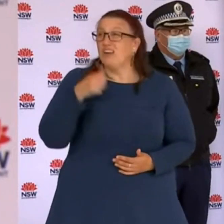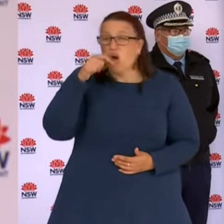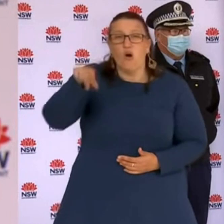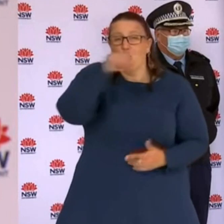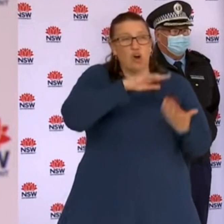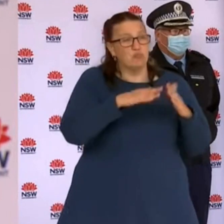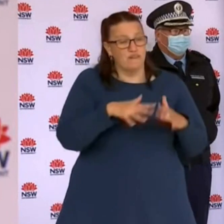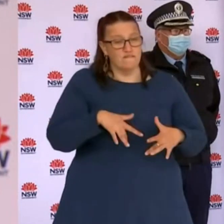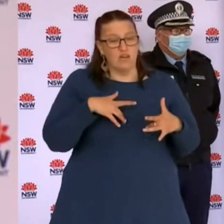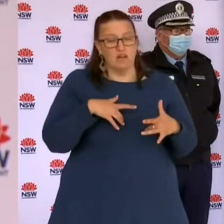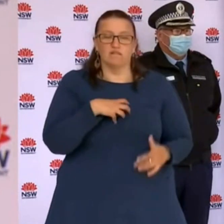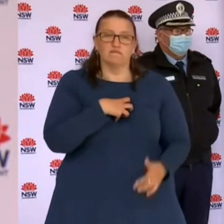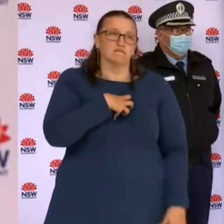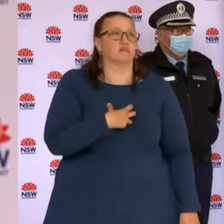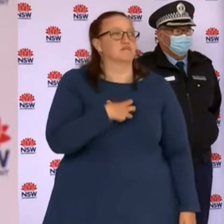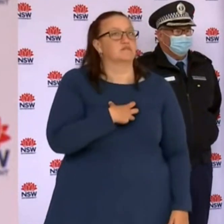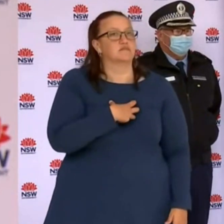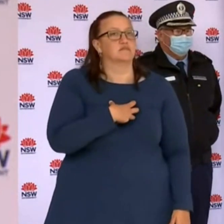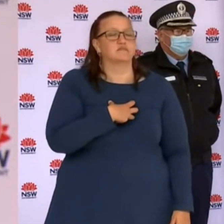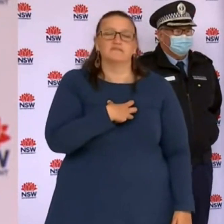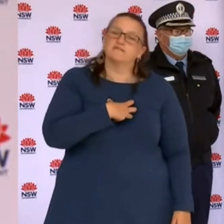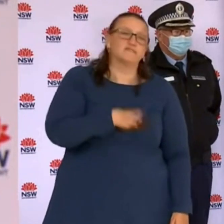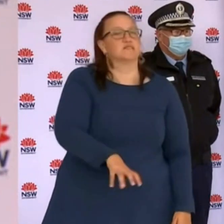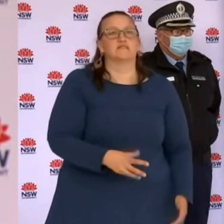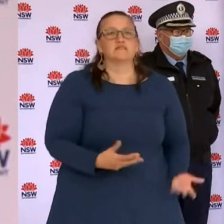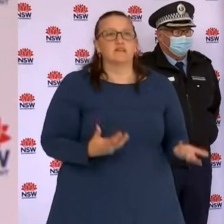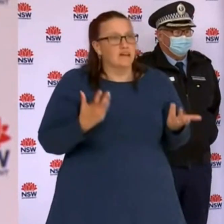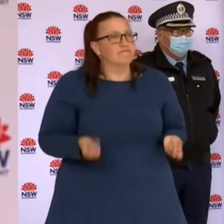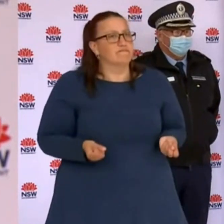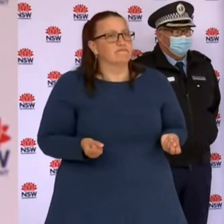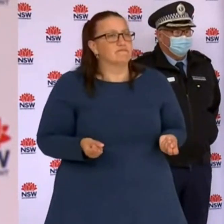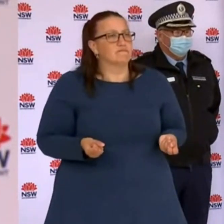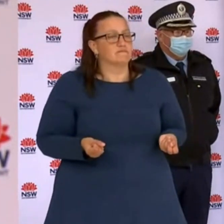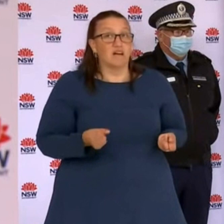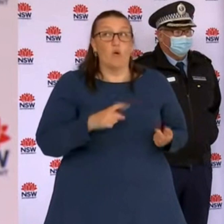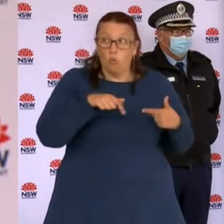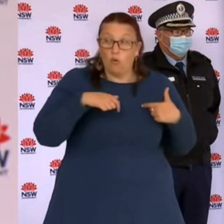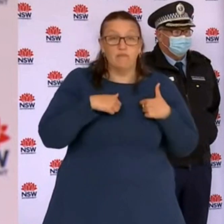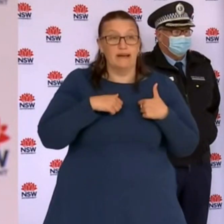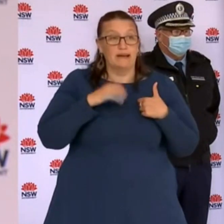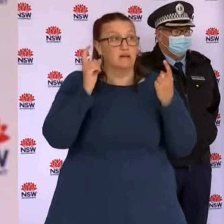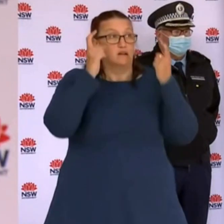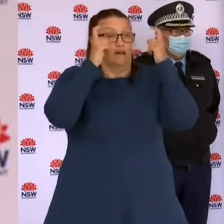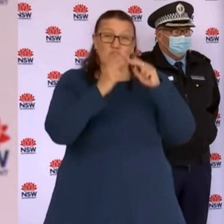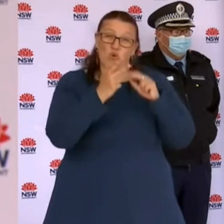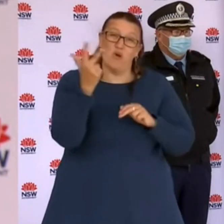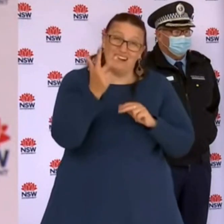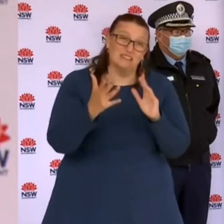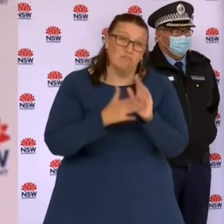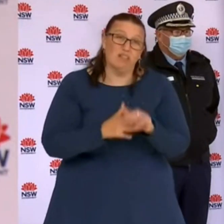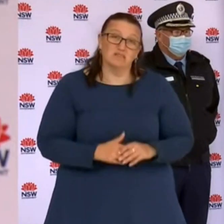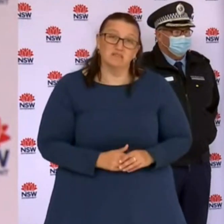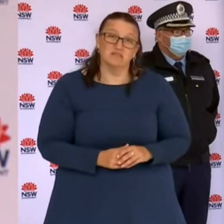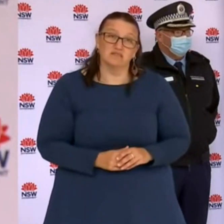community. I think it's realistic that we're all a bit fatigued after 18 months, but vaccines